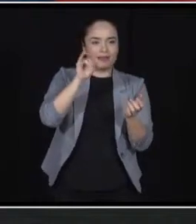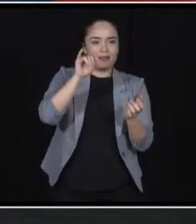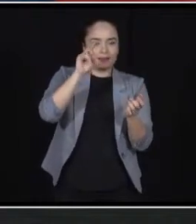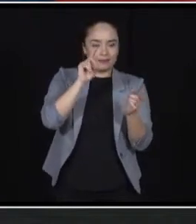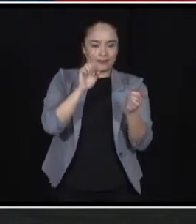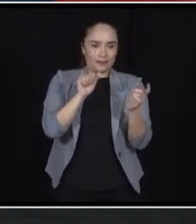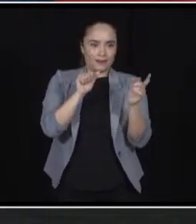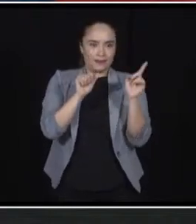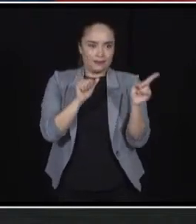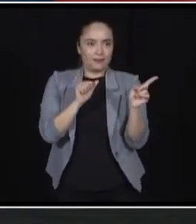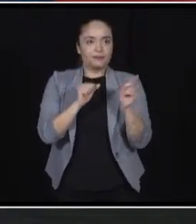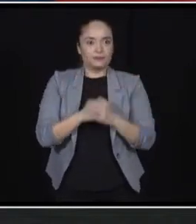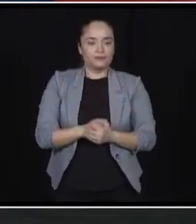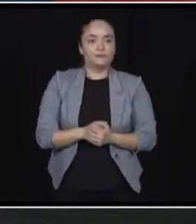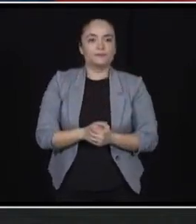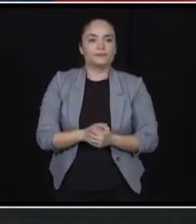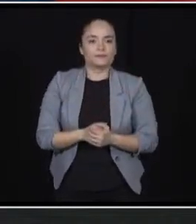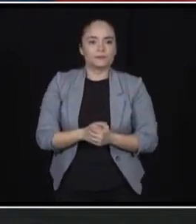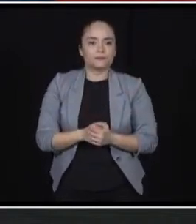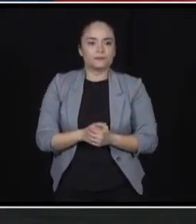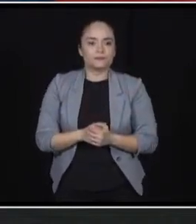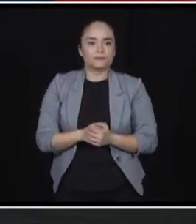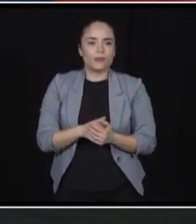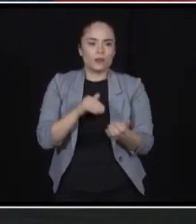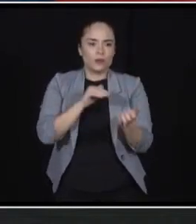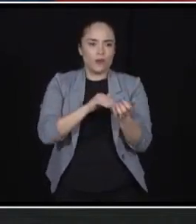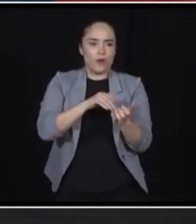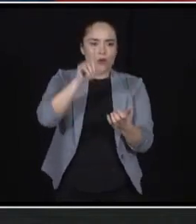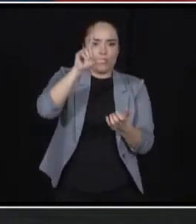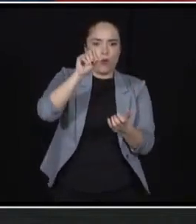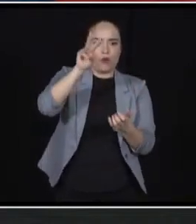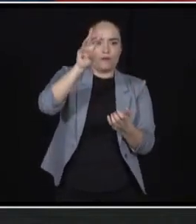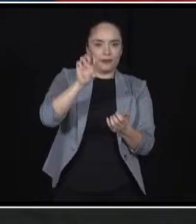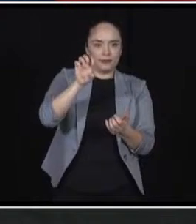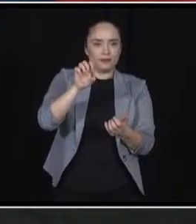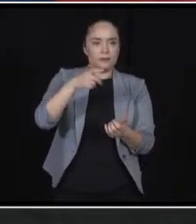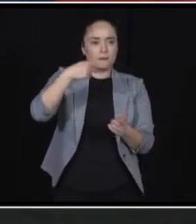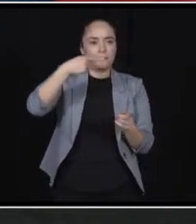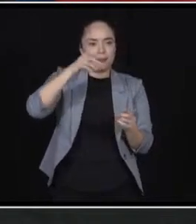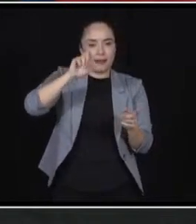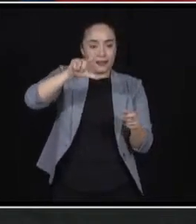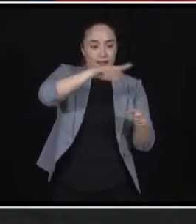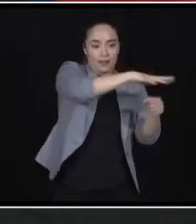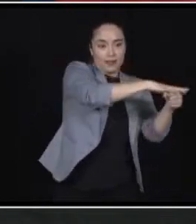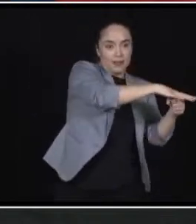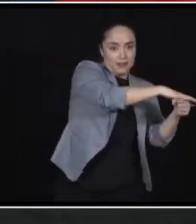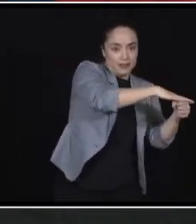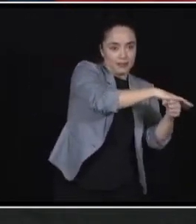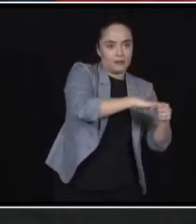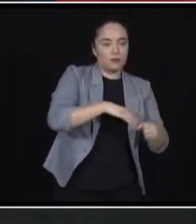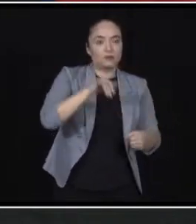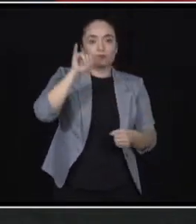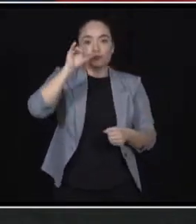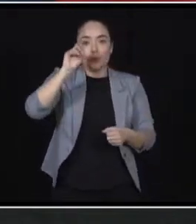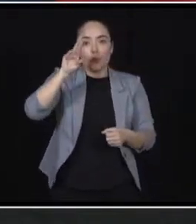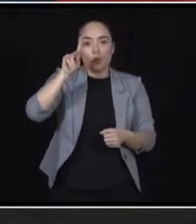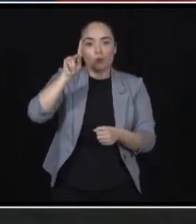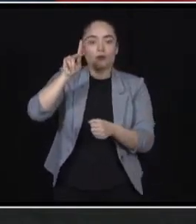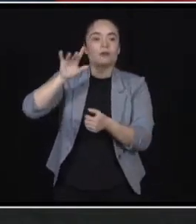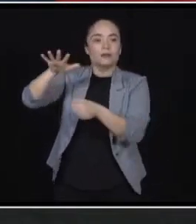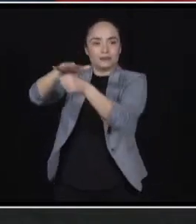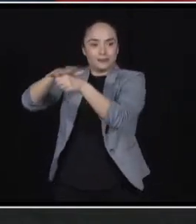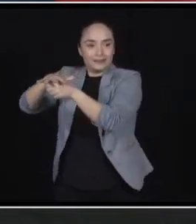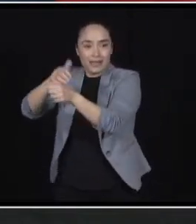of Peel, saying move forward. We had the Chief Medical Officer of York. So those are the regions.